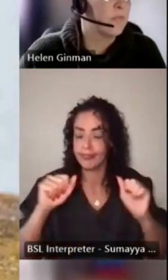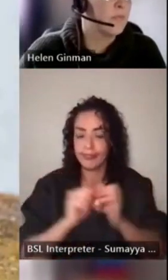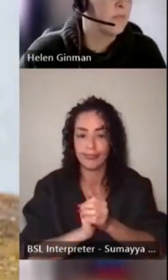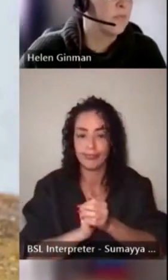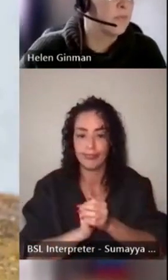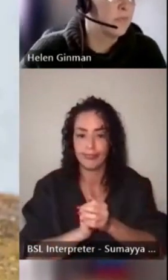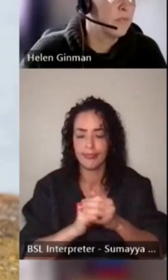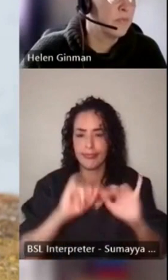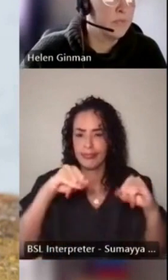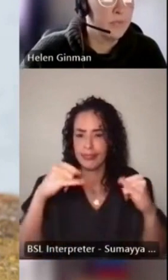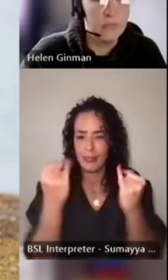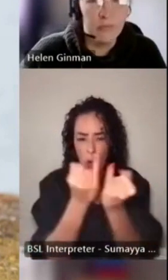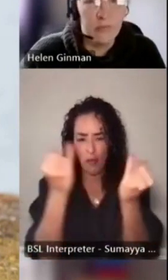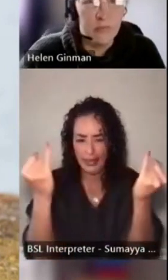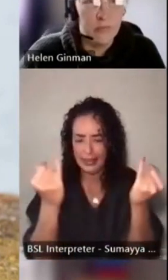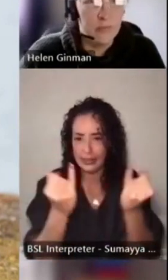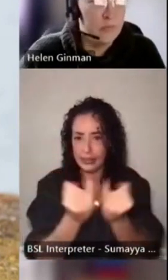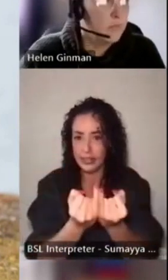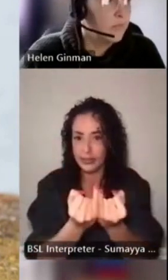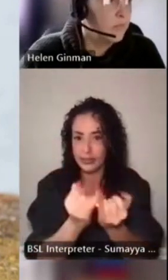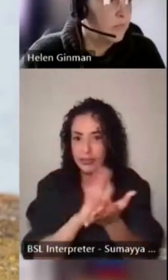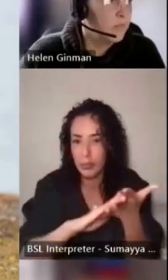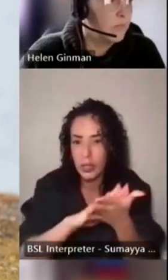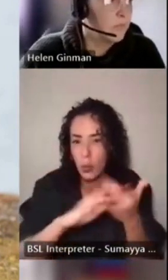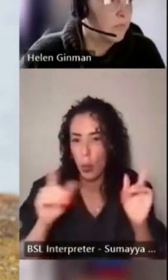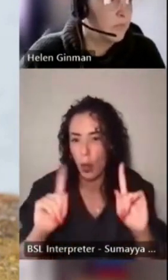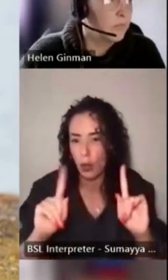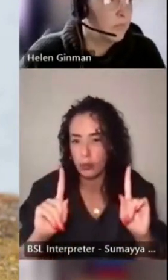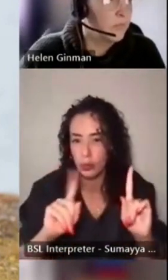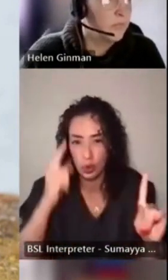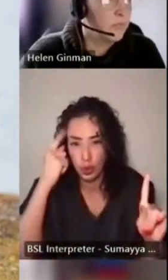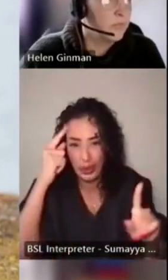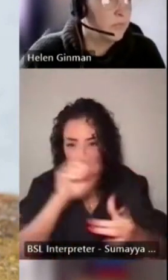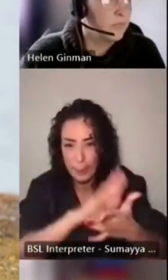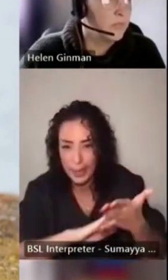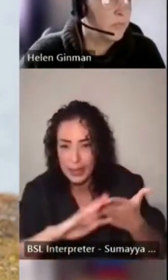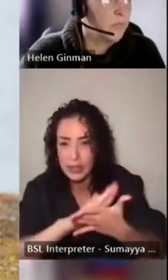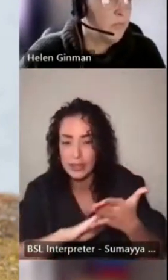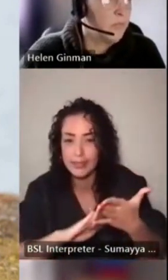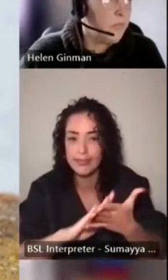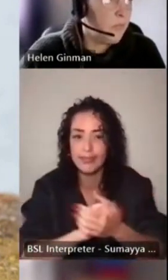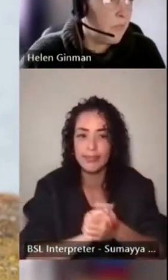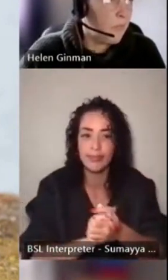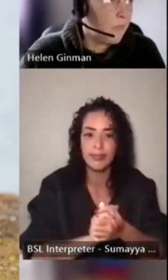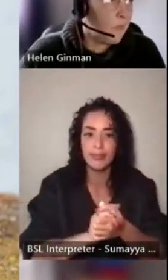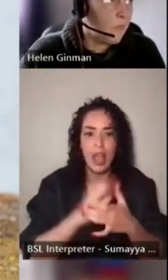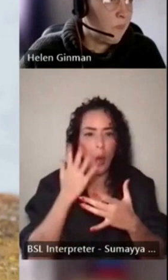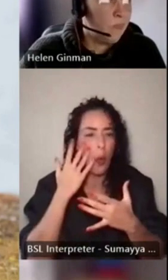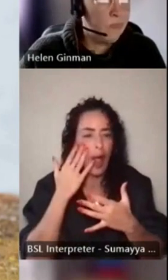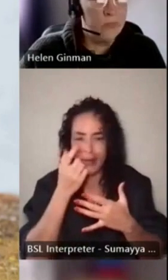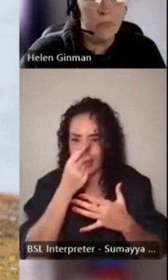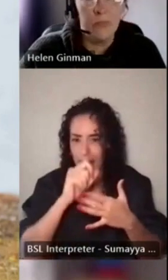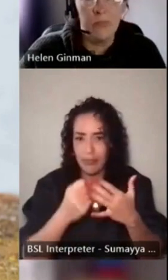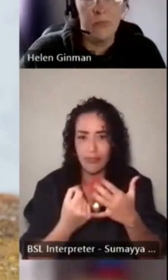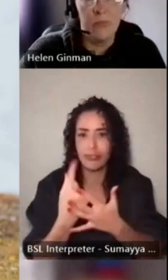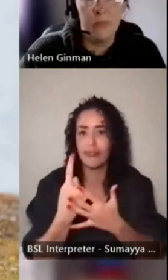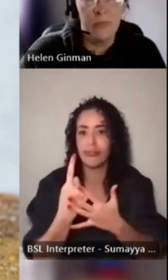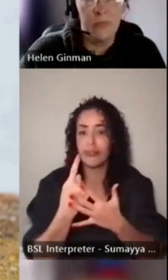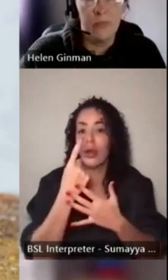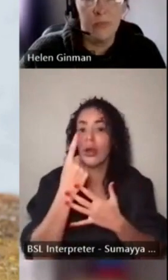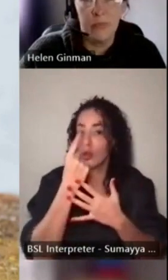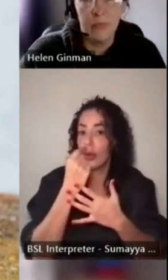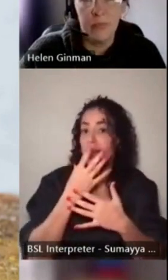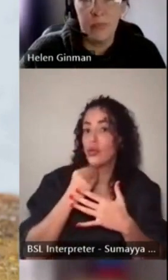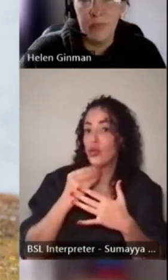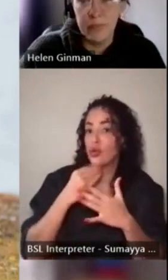think conflict is? What do we think conflict is, and when might it arise? So you can use the